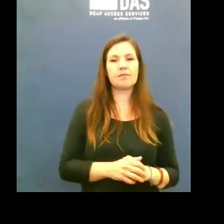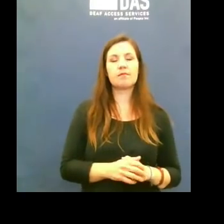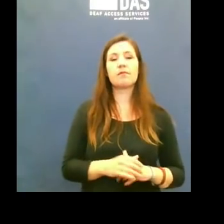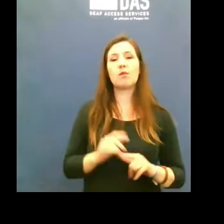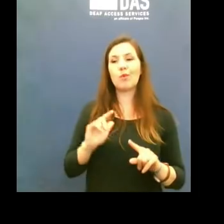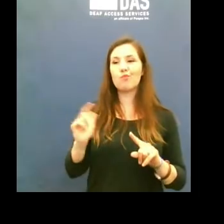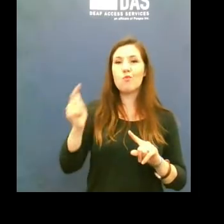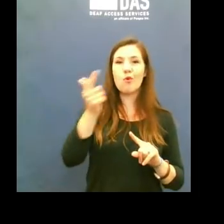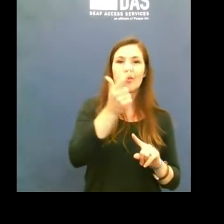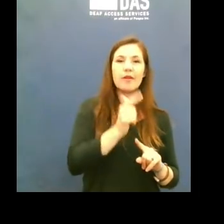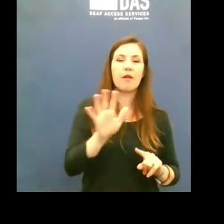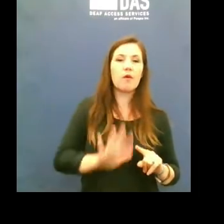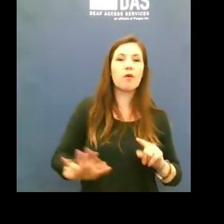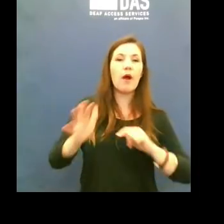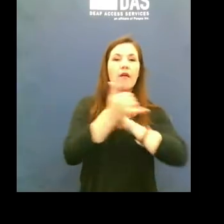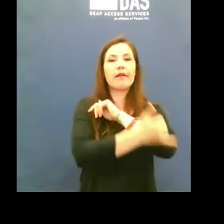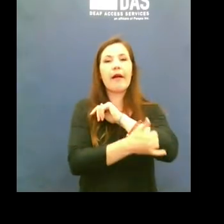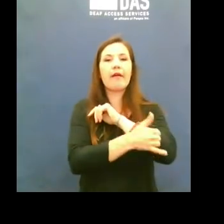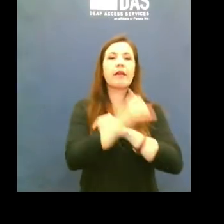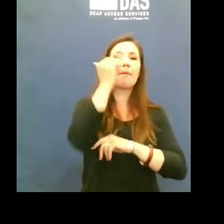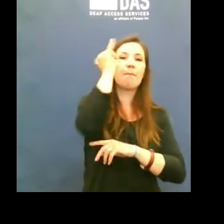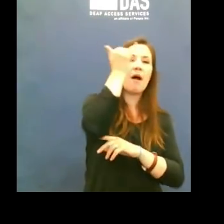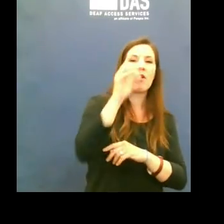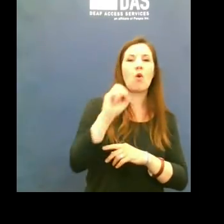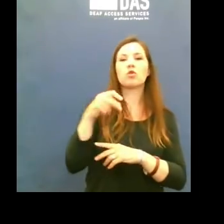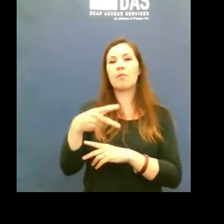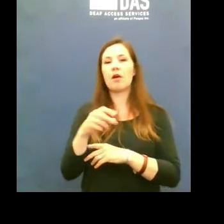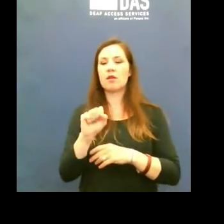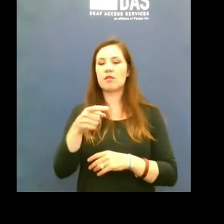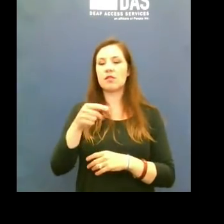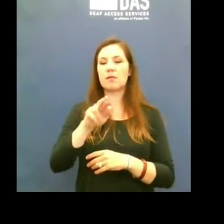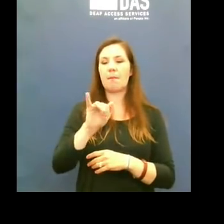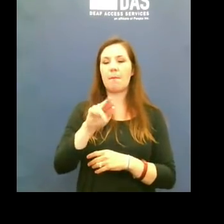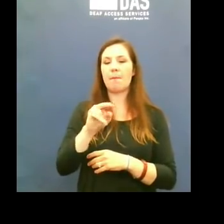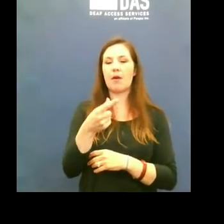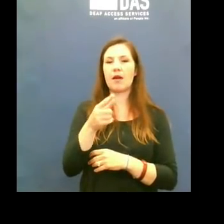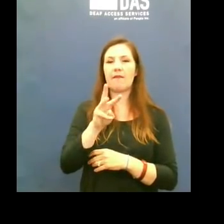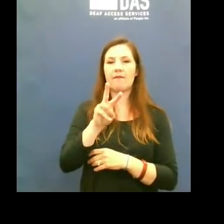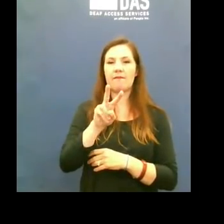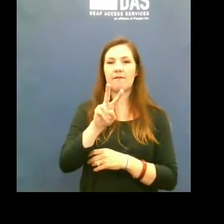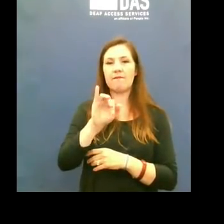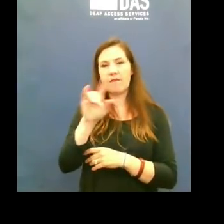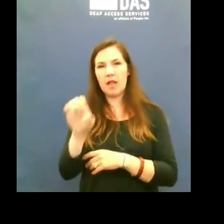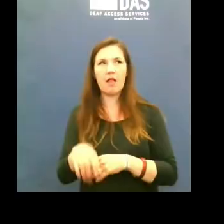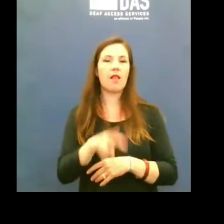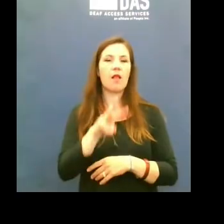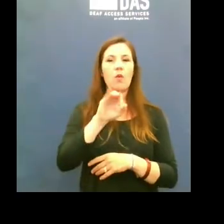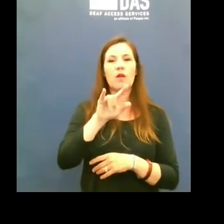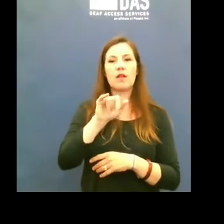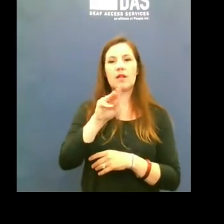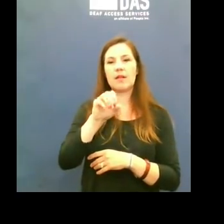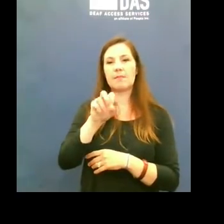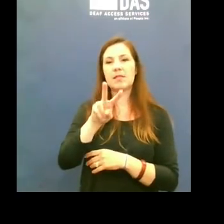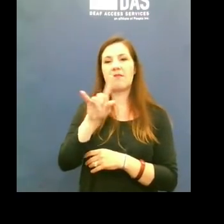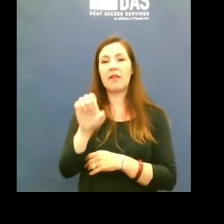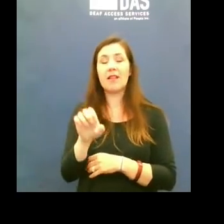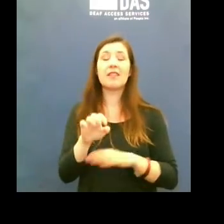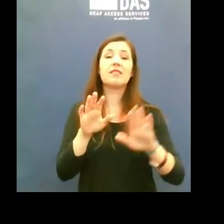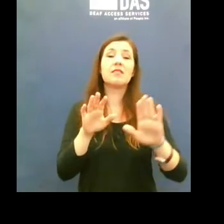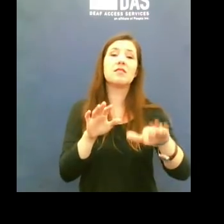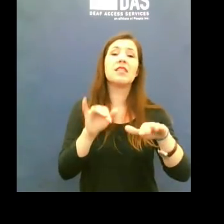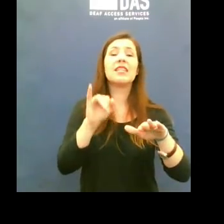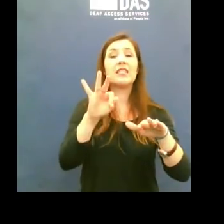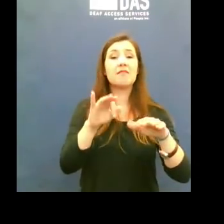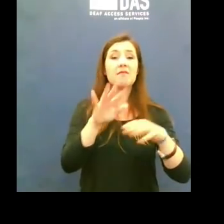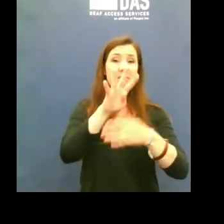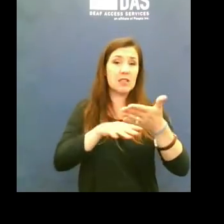across the county: Buffalo, Orchard Park, Springville, Williamsville. And once again, if you schedule an appointment, please show up.